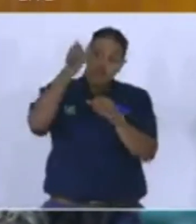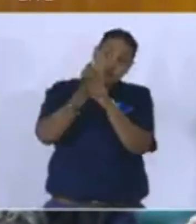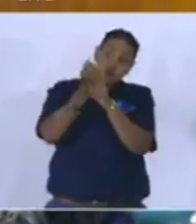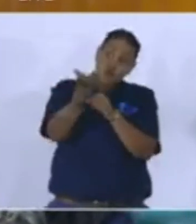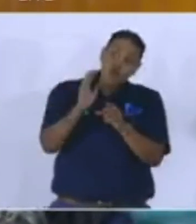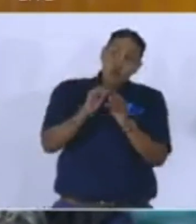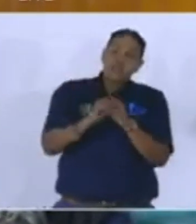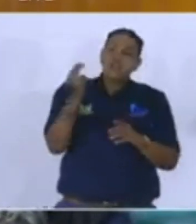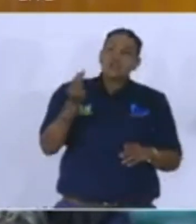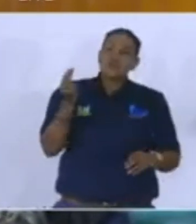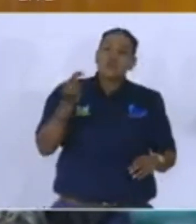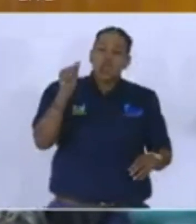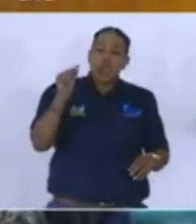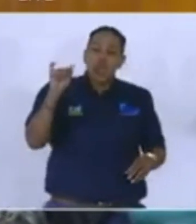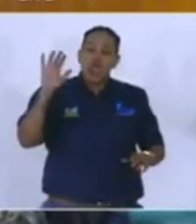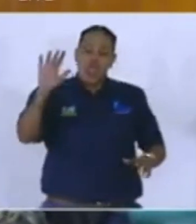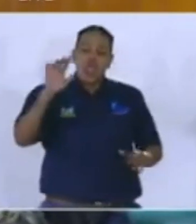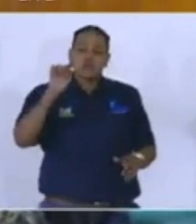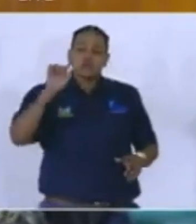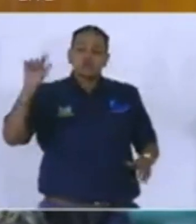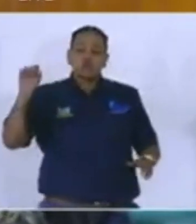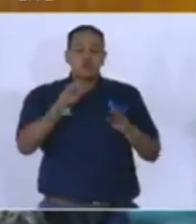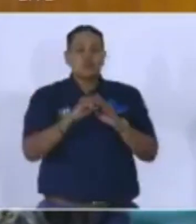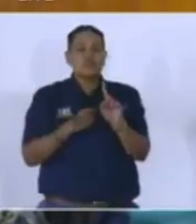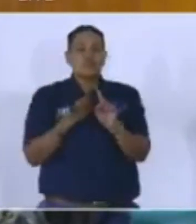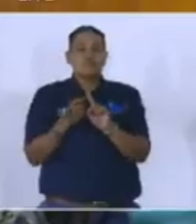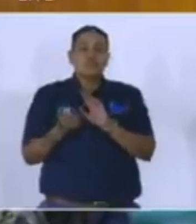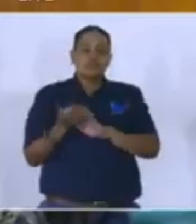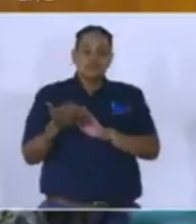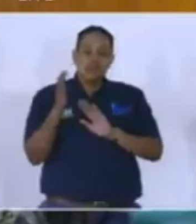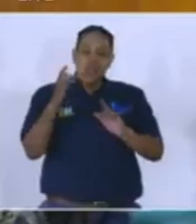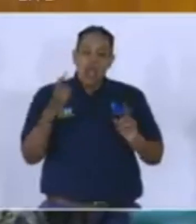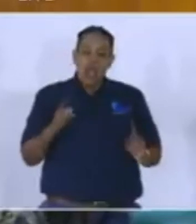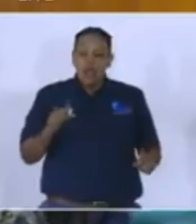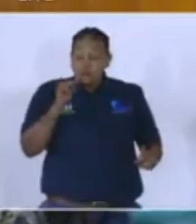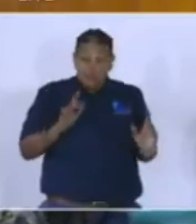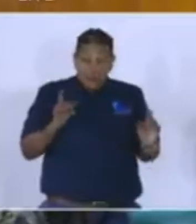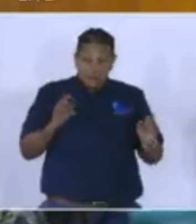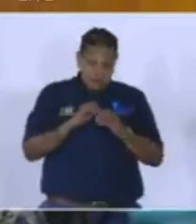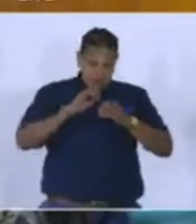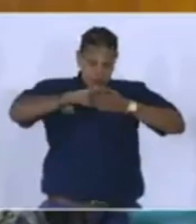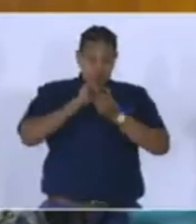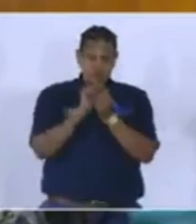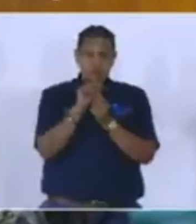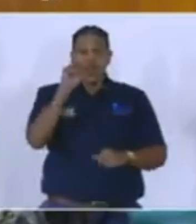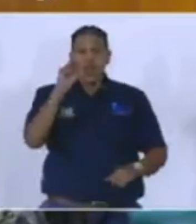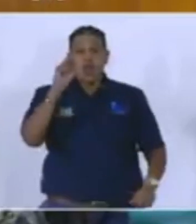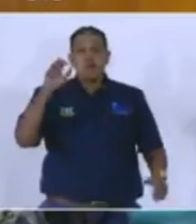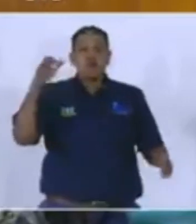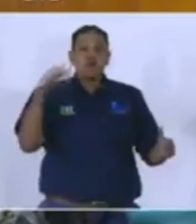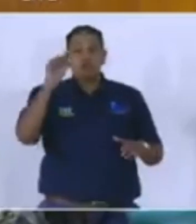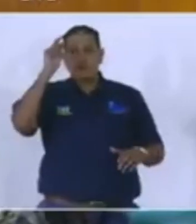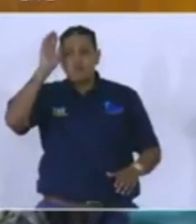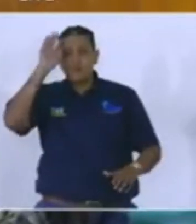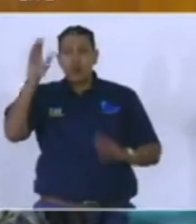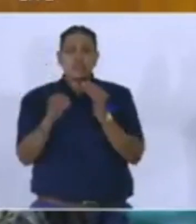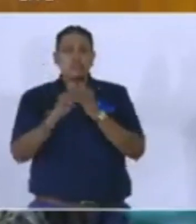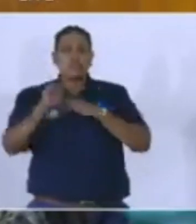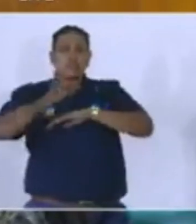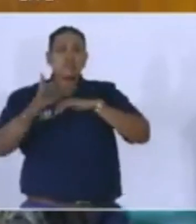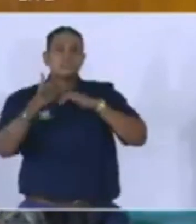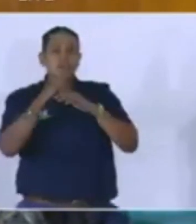in using AI tools effectively. Madam Speaker, in partnership with the Amber Group, the government will also establish